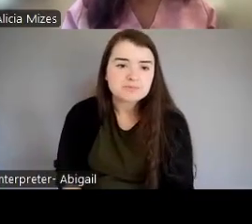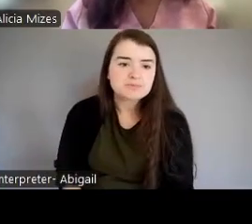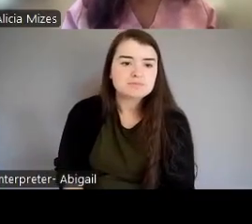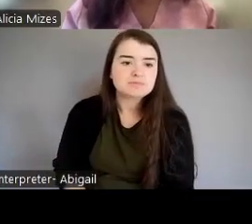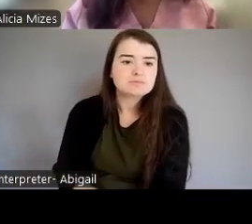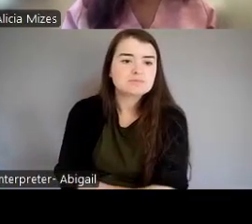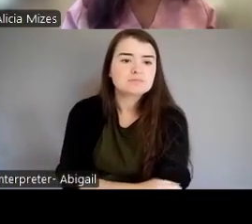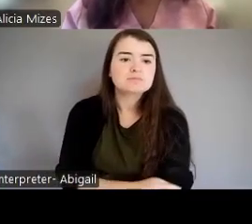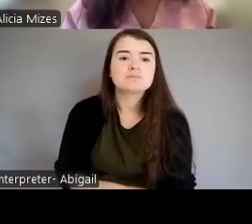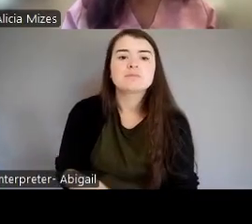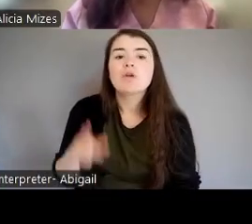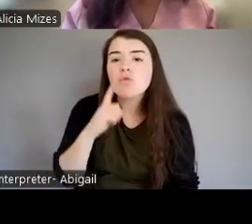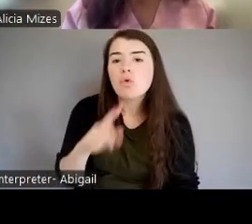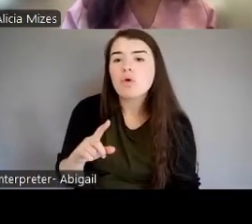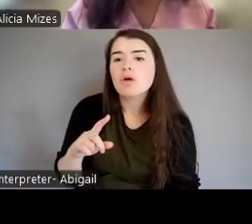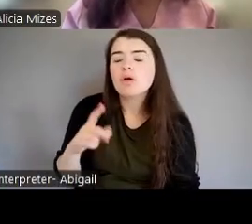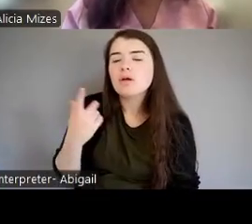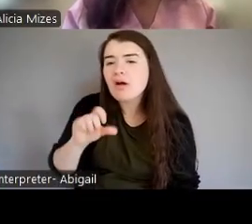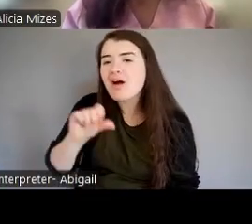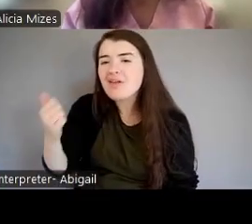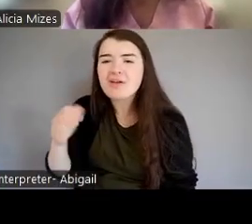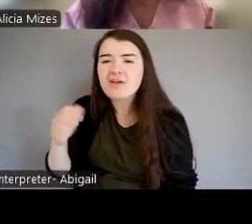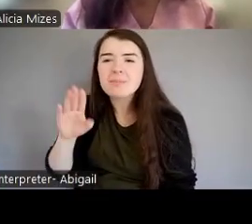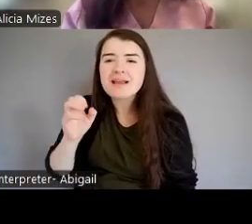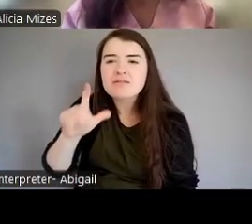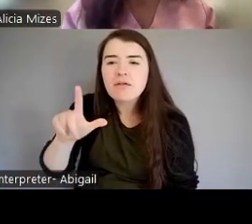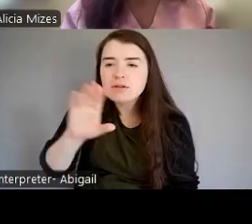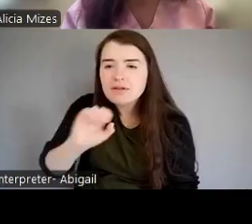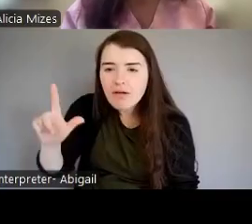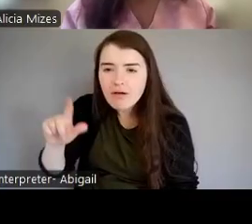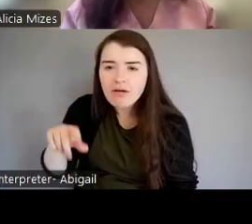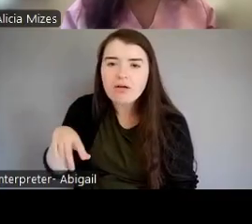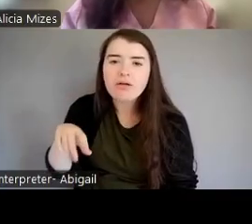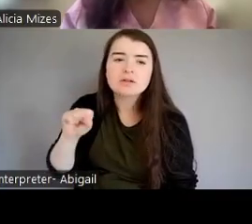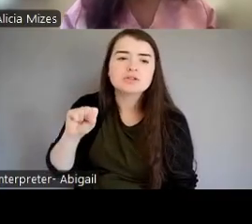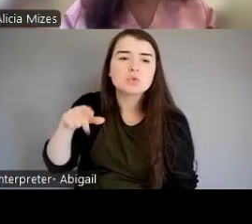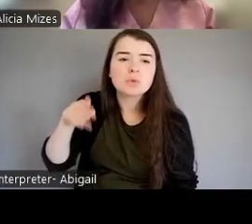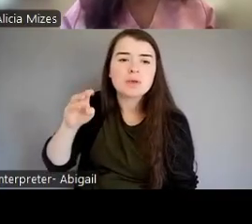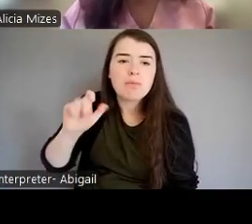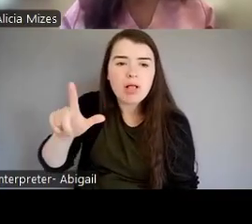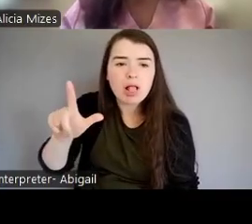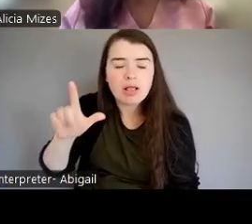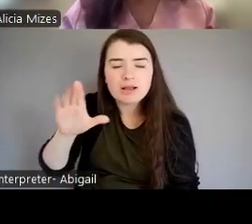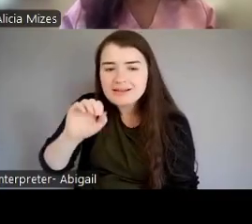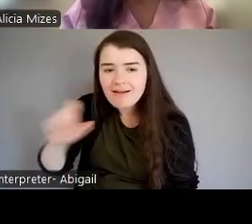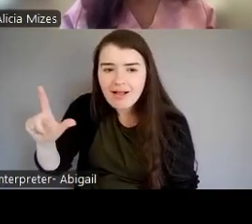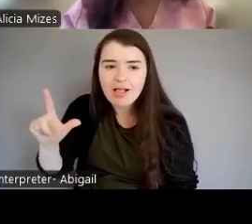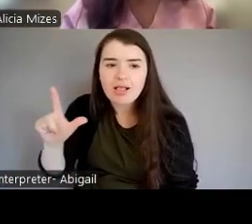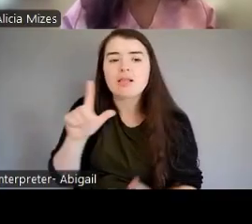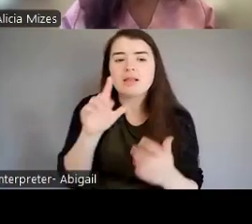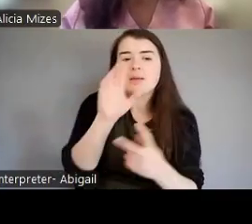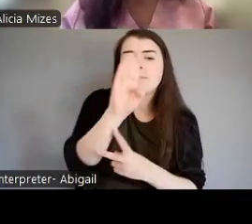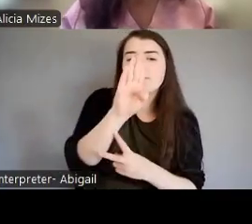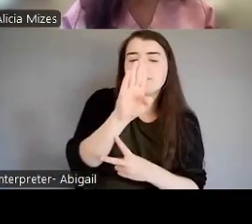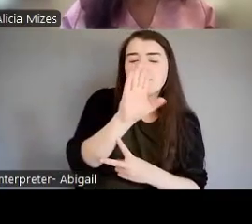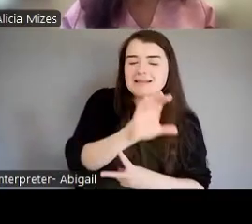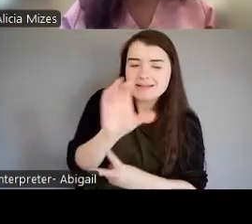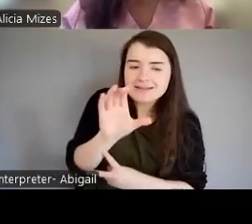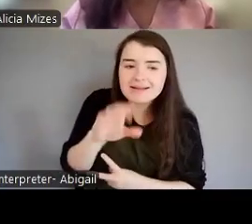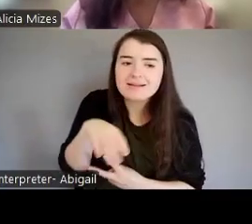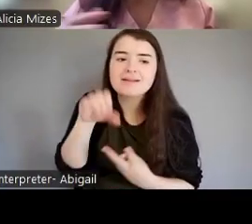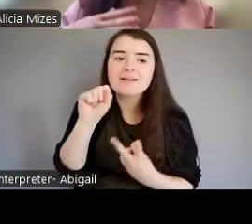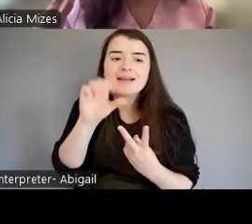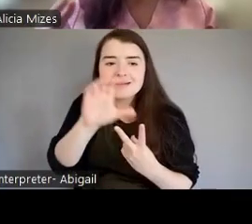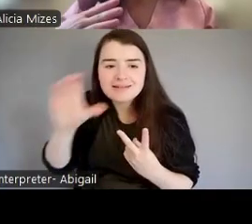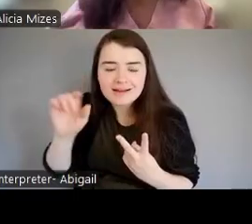Melanoma, basal cell, and squamous cell skin cancer are the most common types of skin cancer. So I just wanted to highlight those, but there are a lot of other types of skin cancer